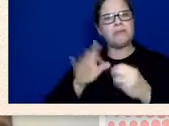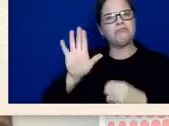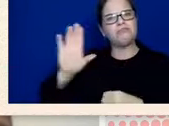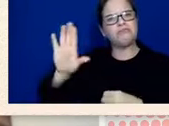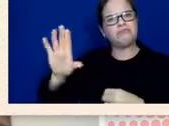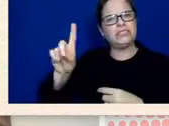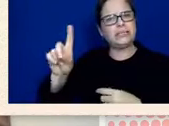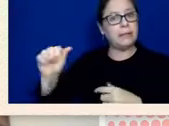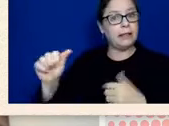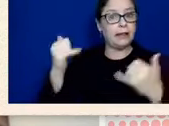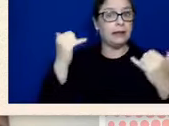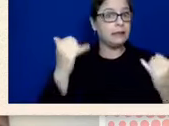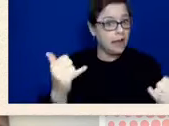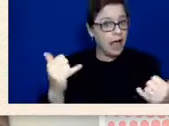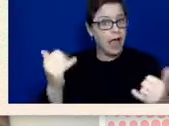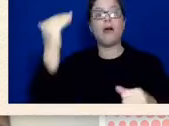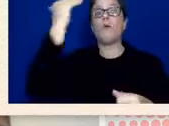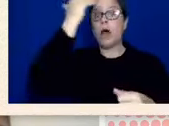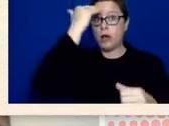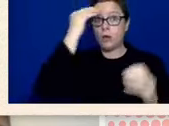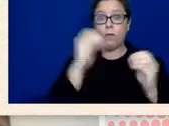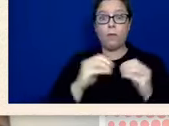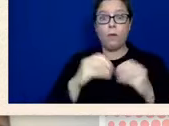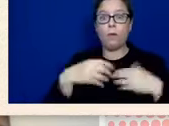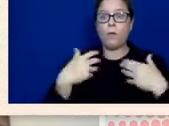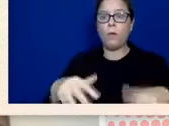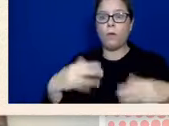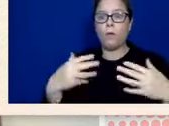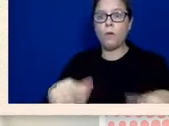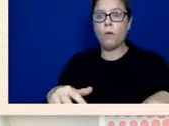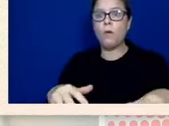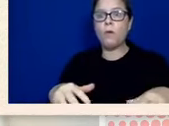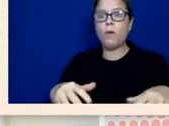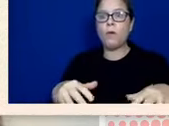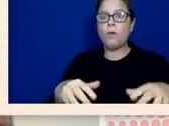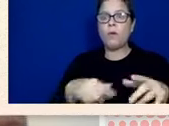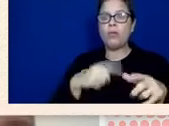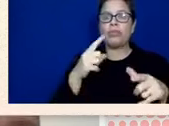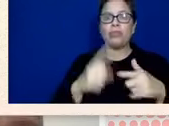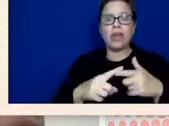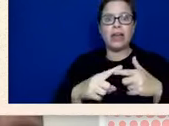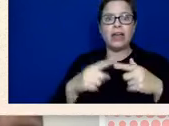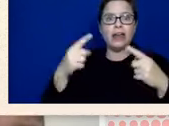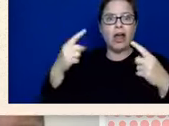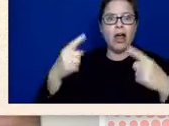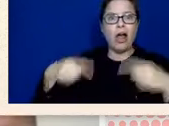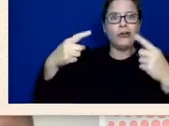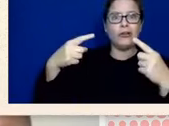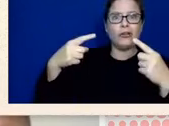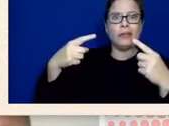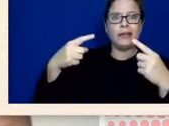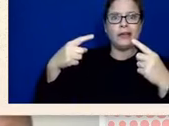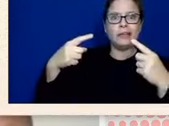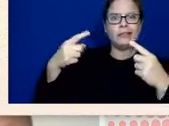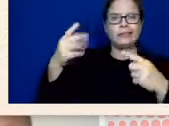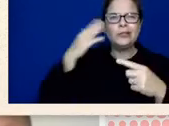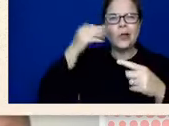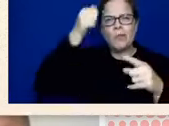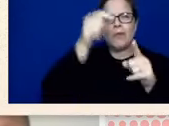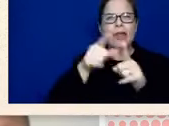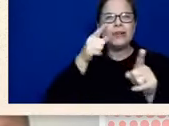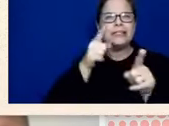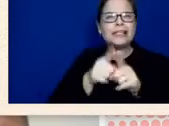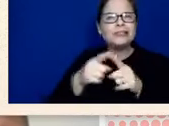Knowing what I know now, it would save so much time of arguments between each other, that civil rivalry,